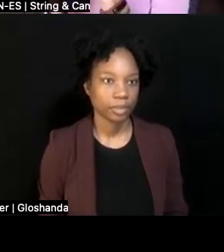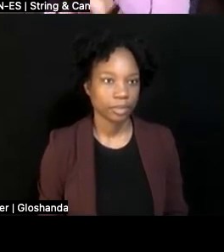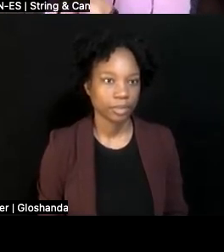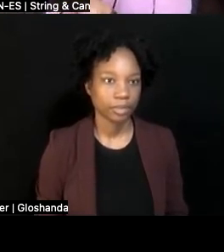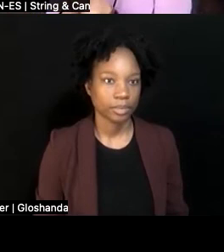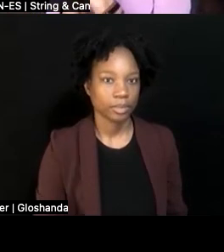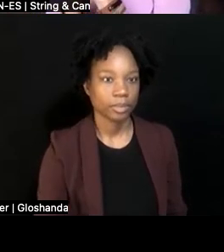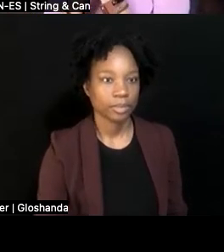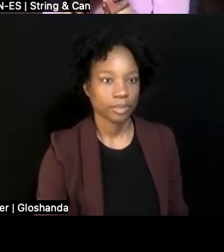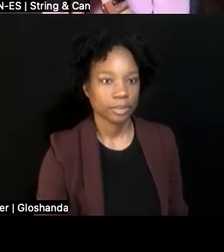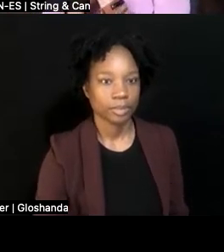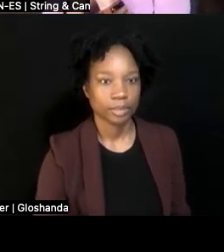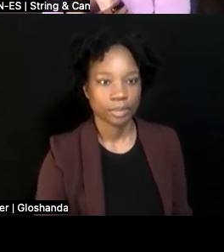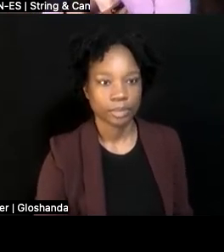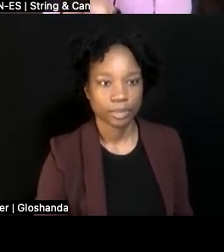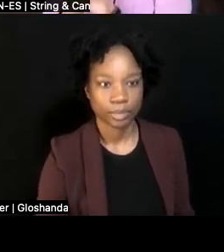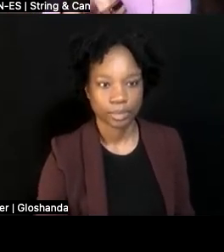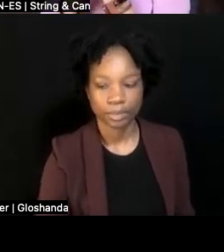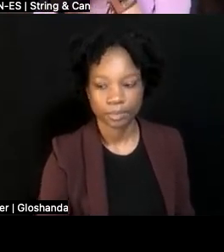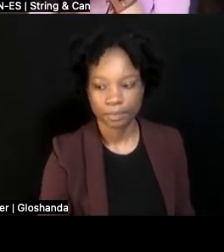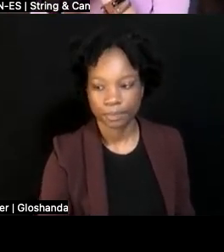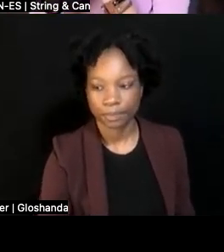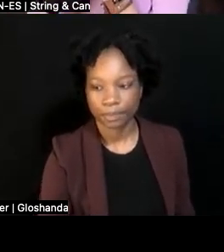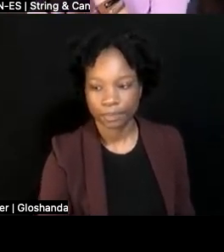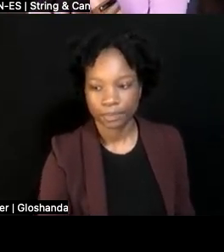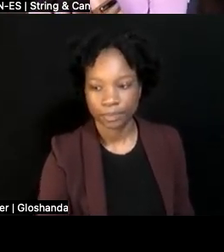diversity, women, people from LGBT